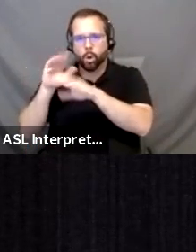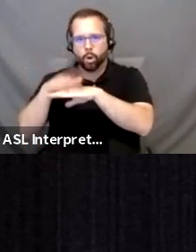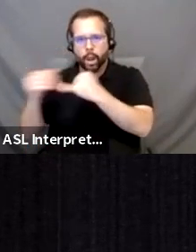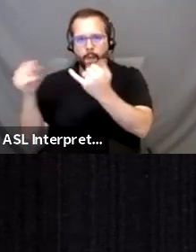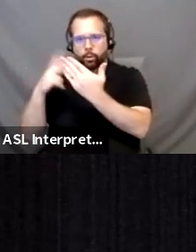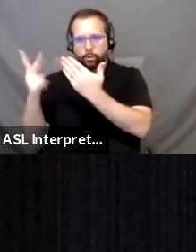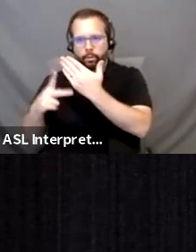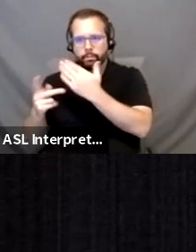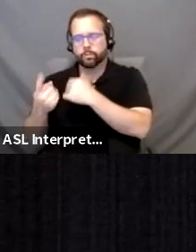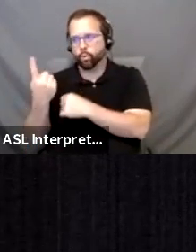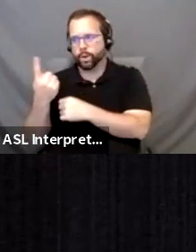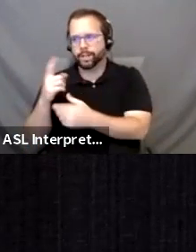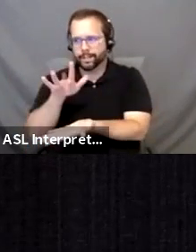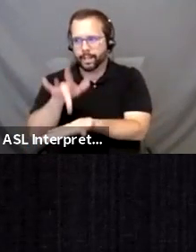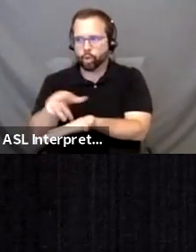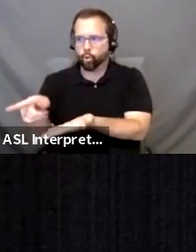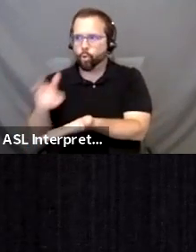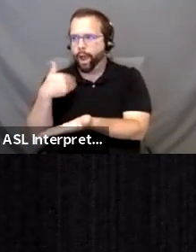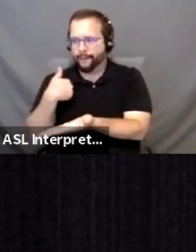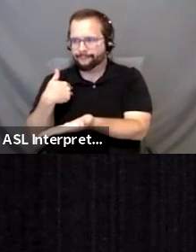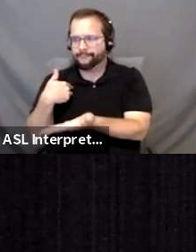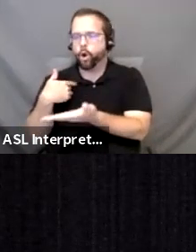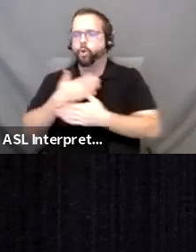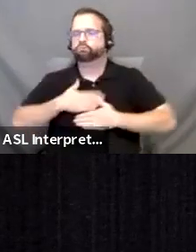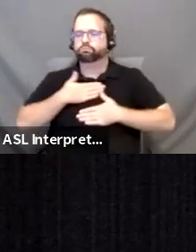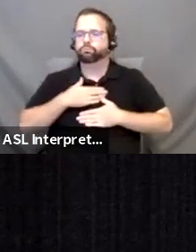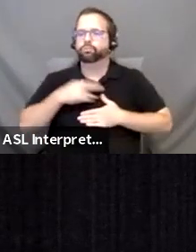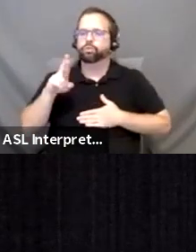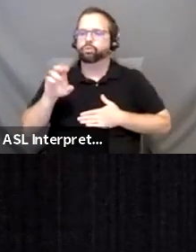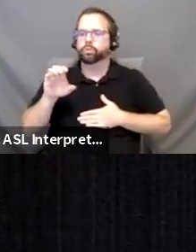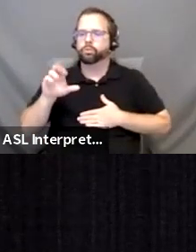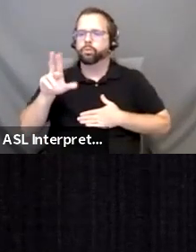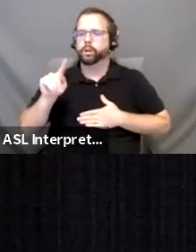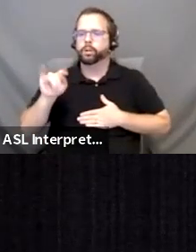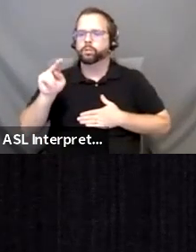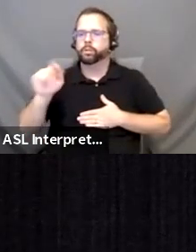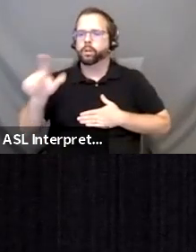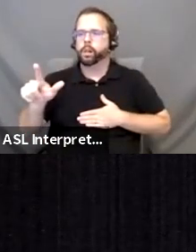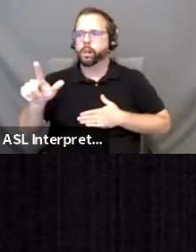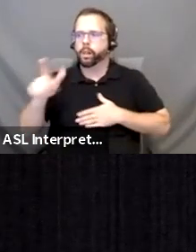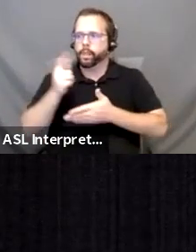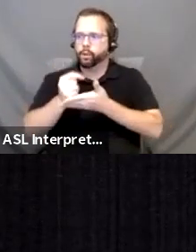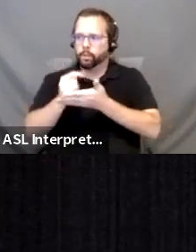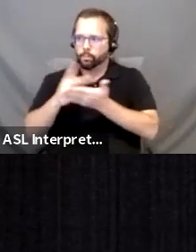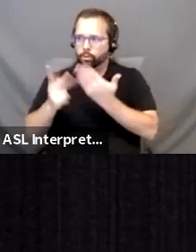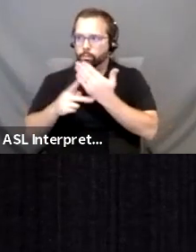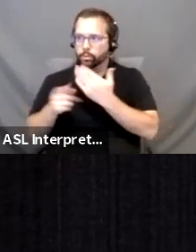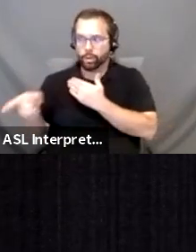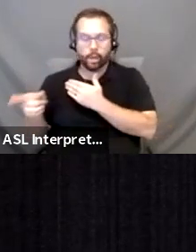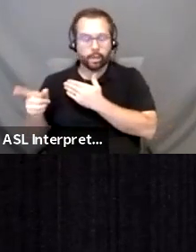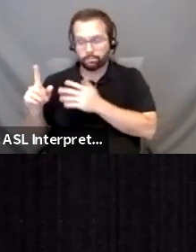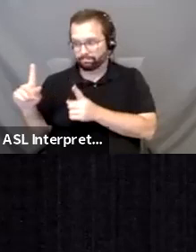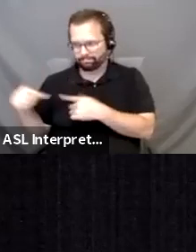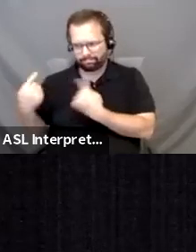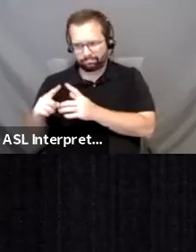a recreational therapy program within their center. And so they've been engaging in lots of recreation at the very beginning.